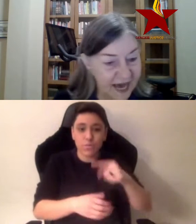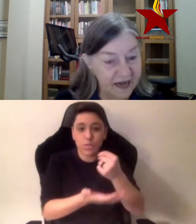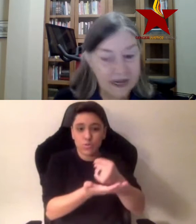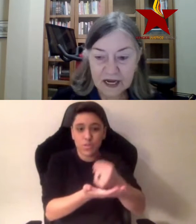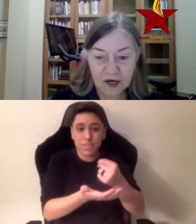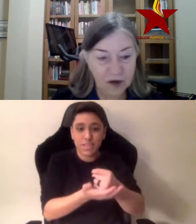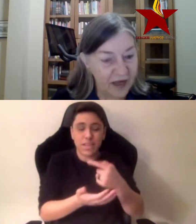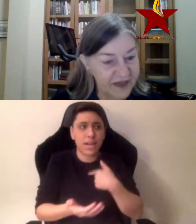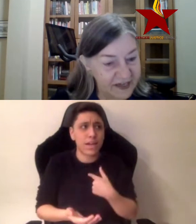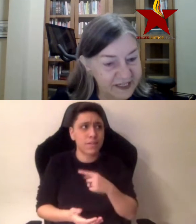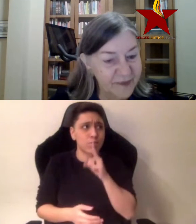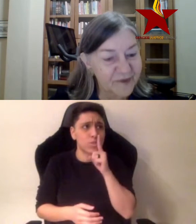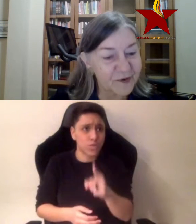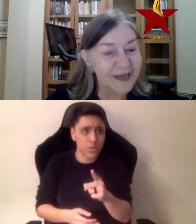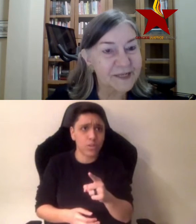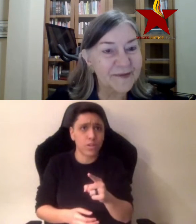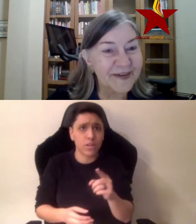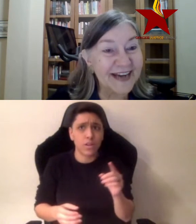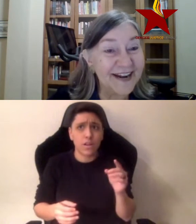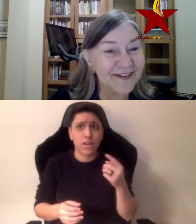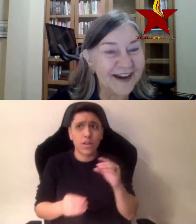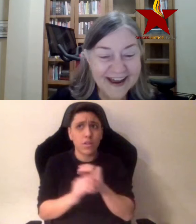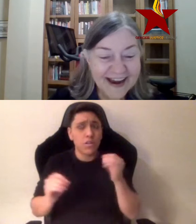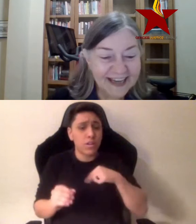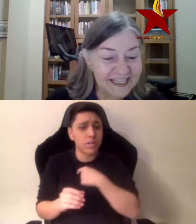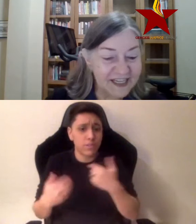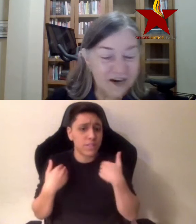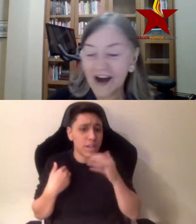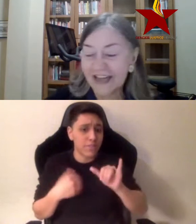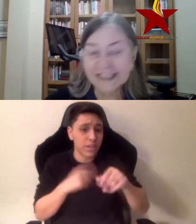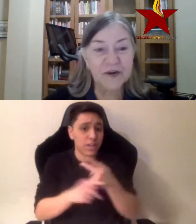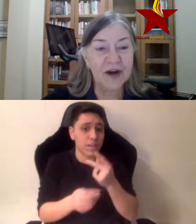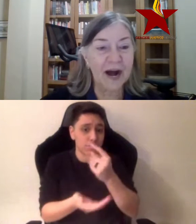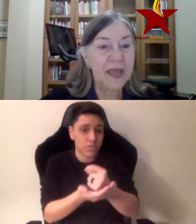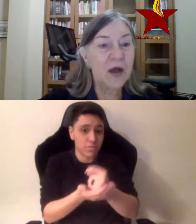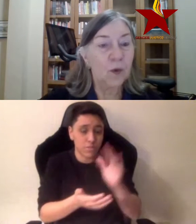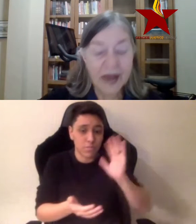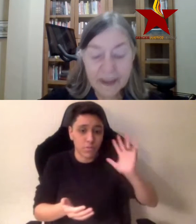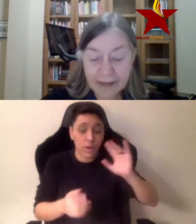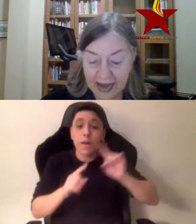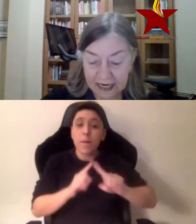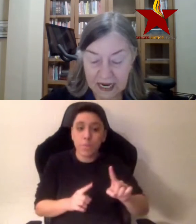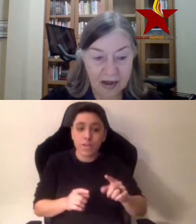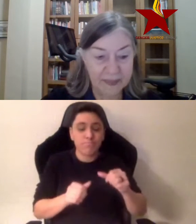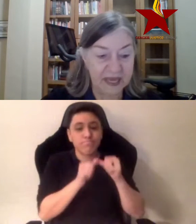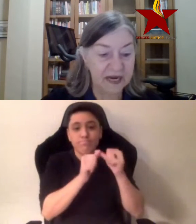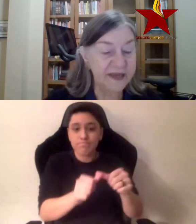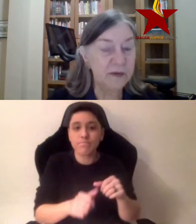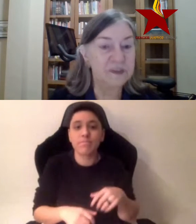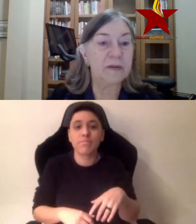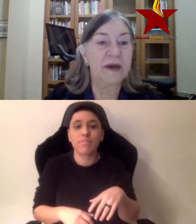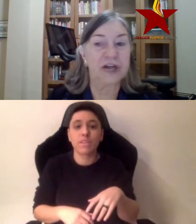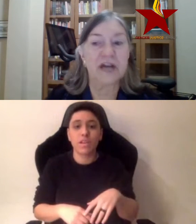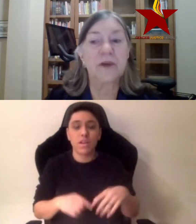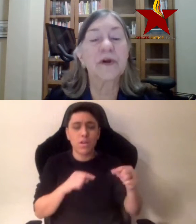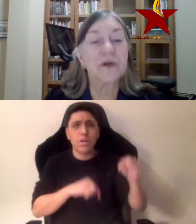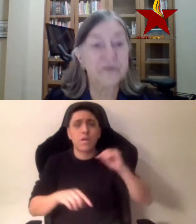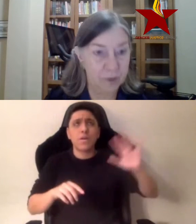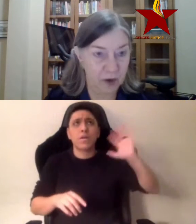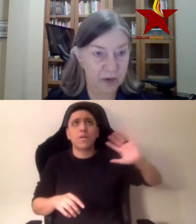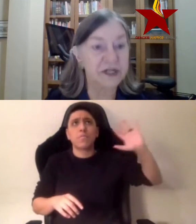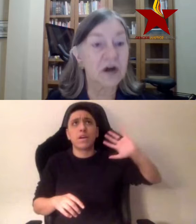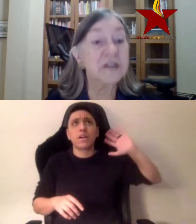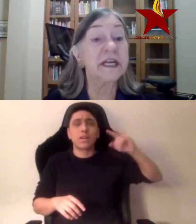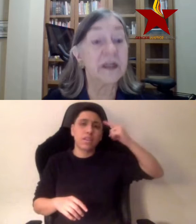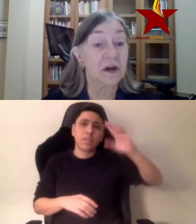be getting that type of a regimen. But anyway, let's go on. So way back I think it was in about January